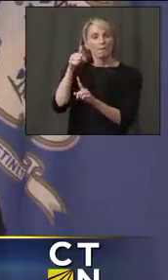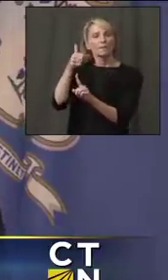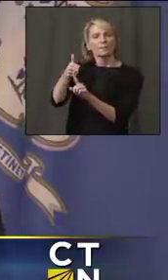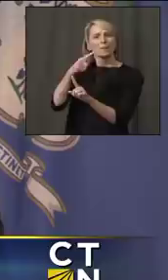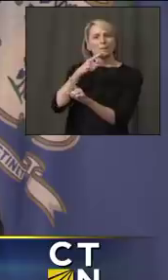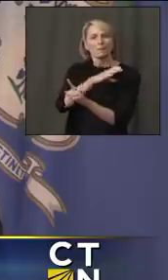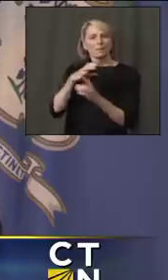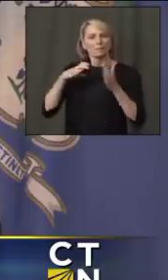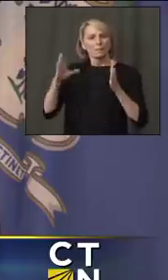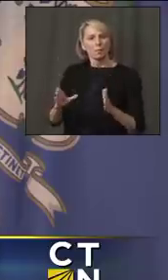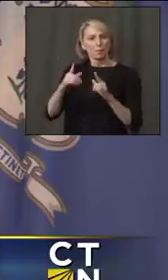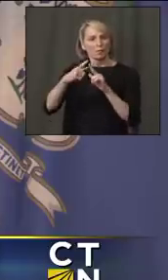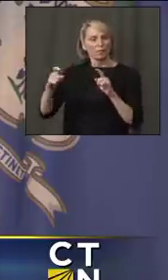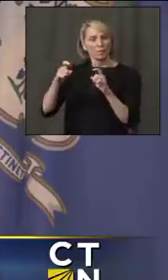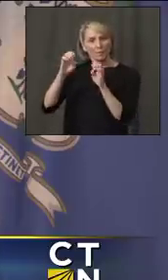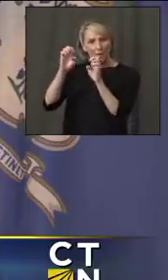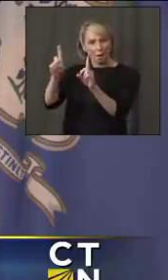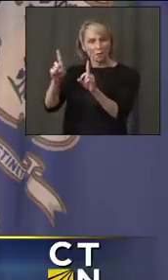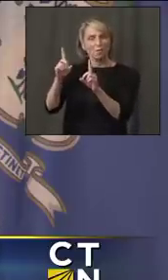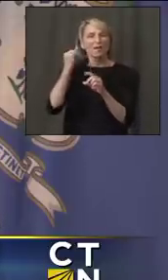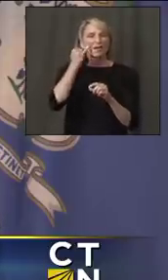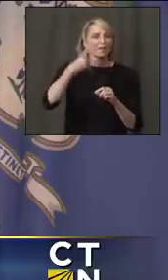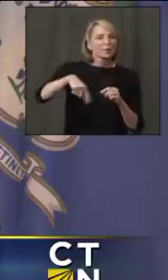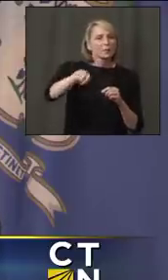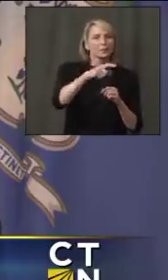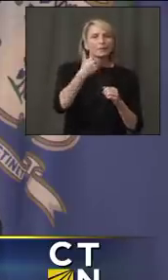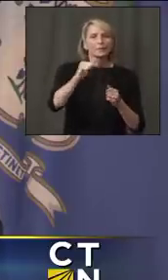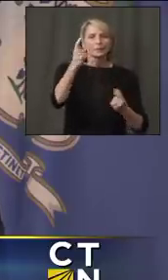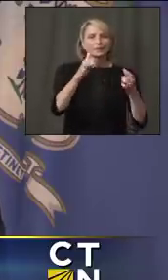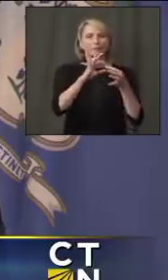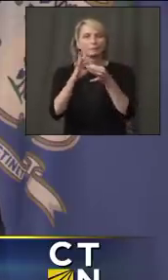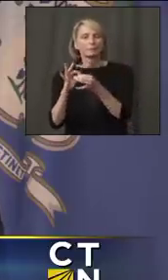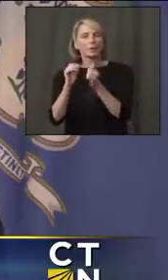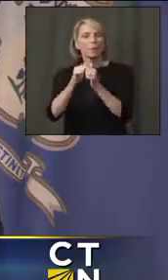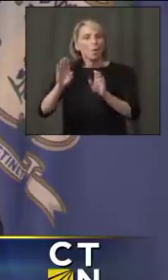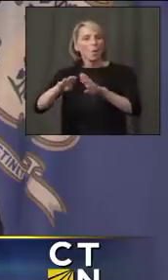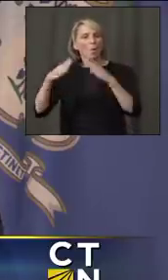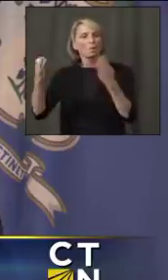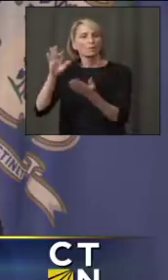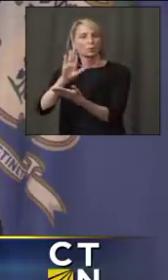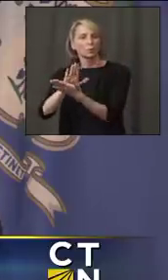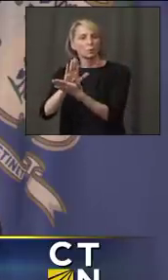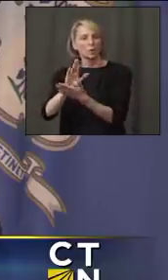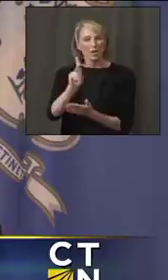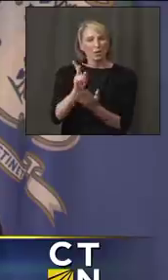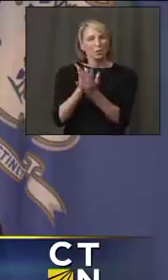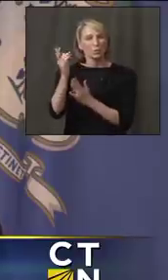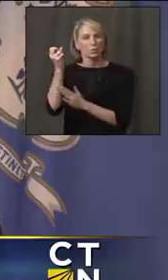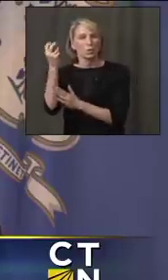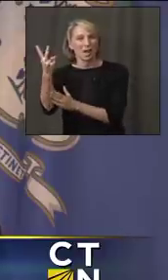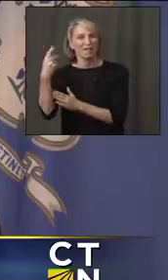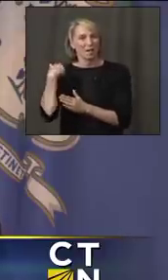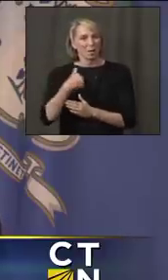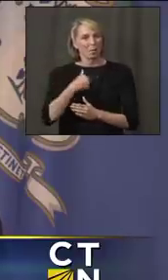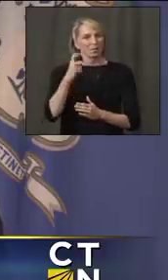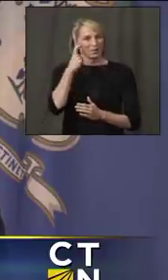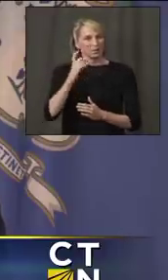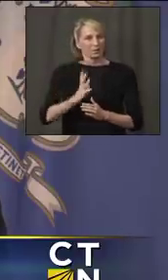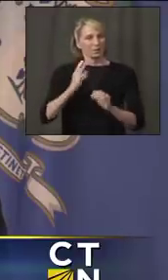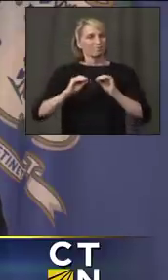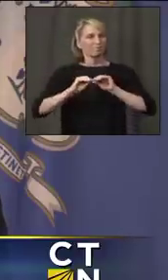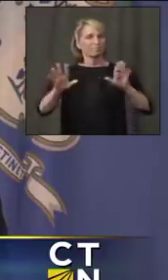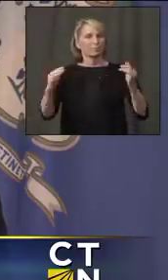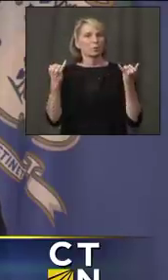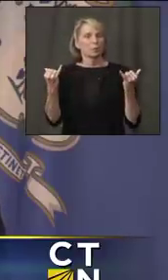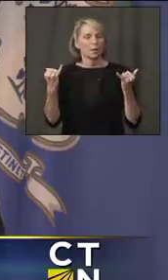questions regarding our K through 12 education reopening plan, which was formally released today. Let me